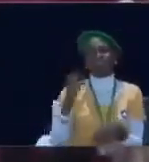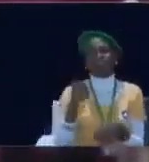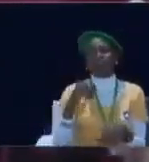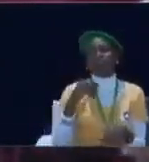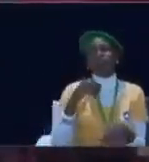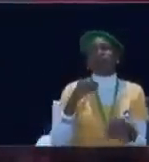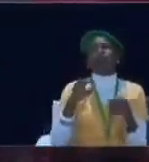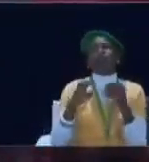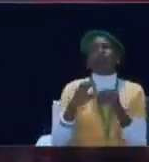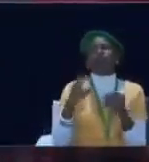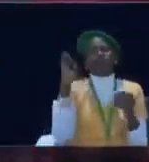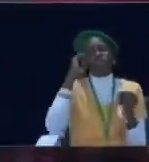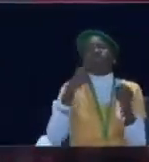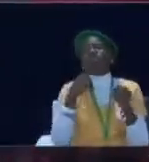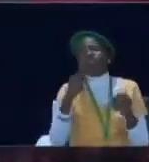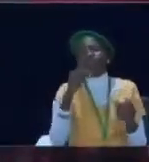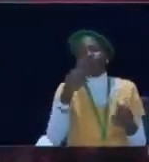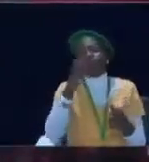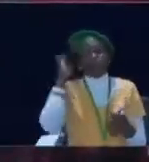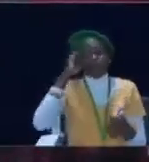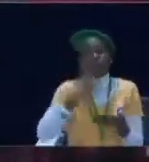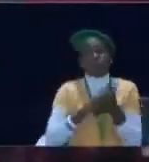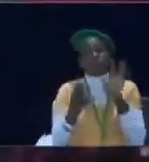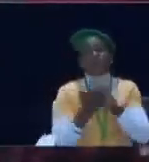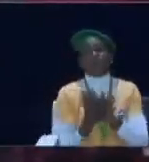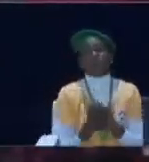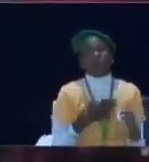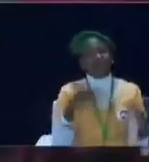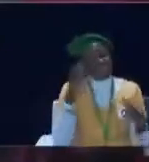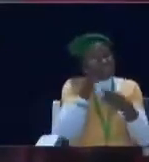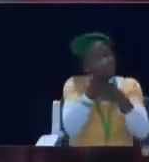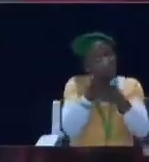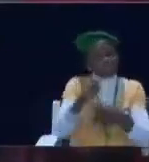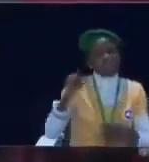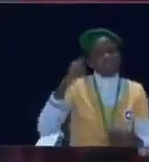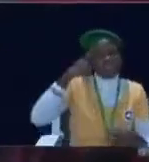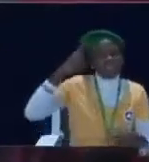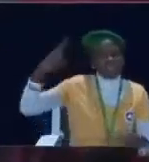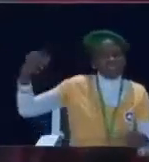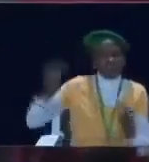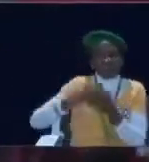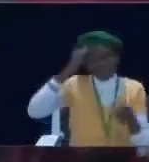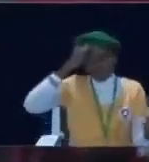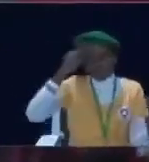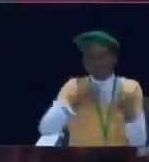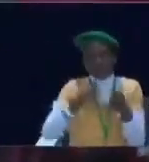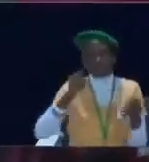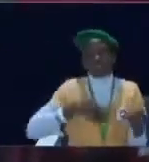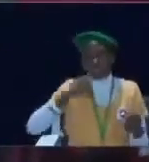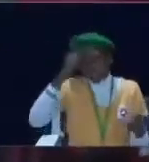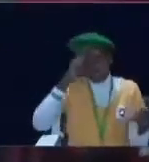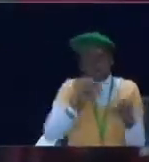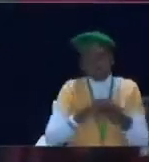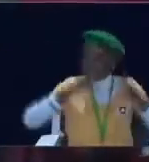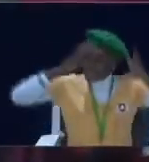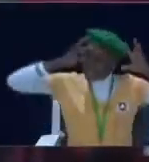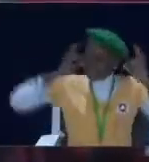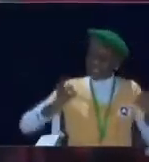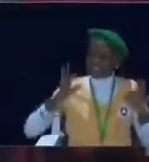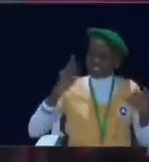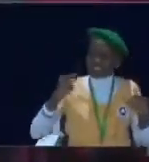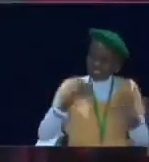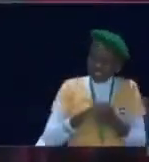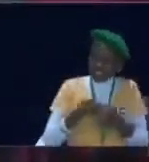was going to become. And he shared his dreams with his brothers. And his brothers decided in